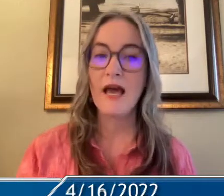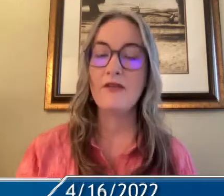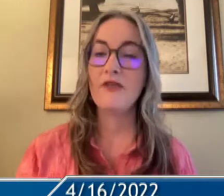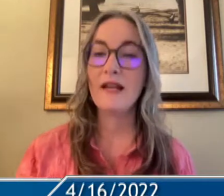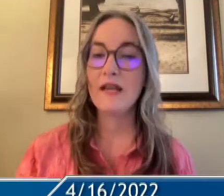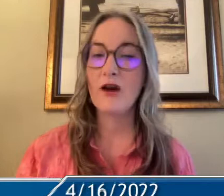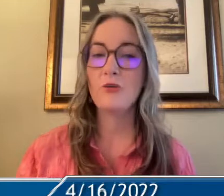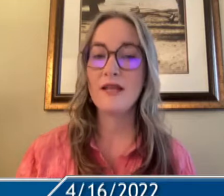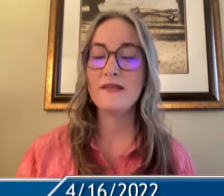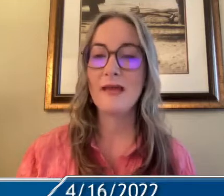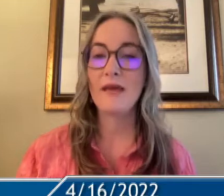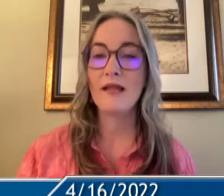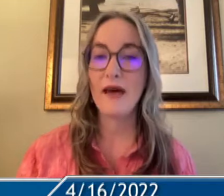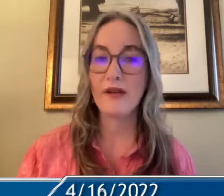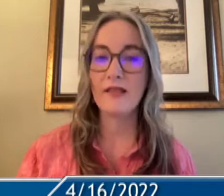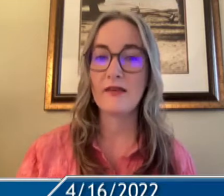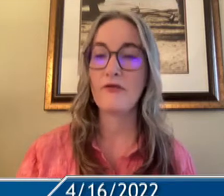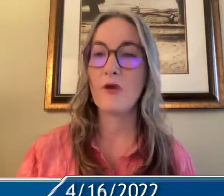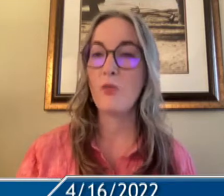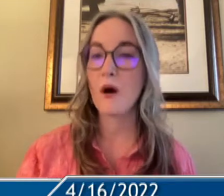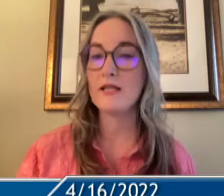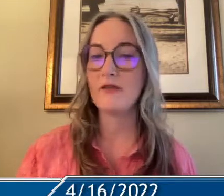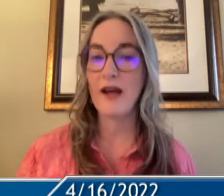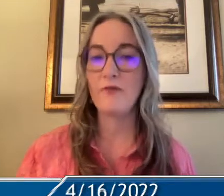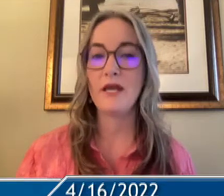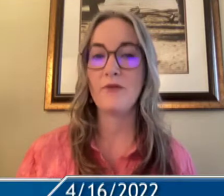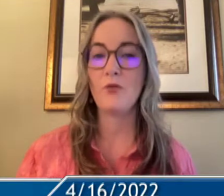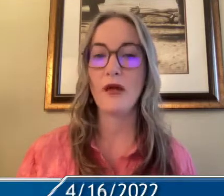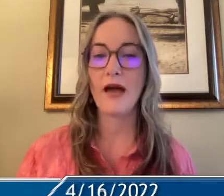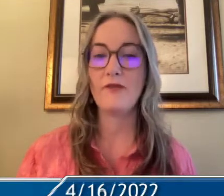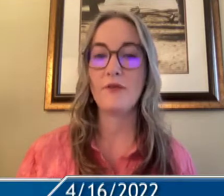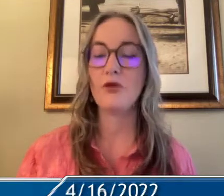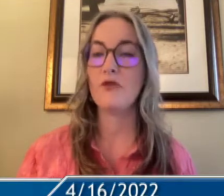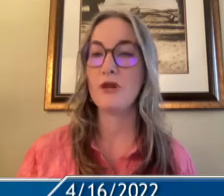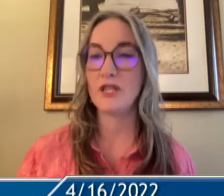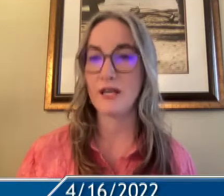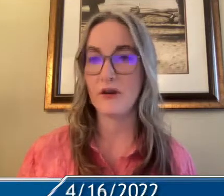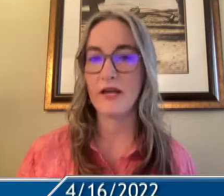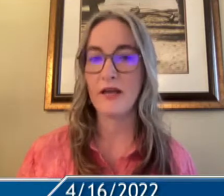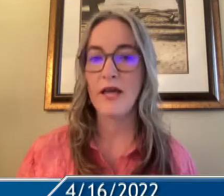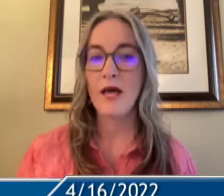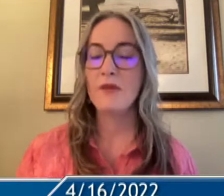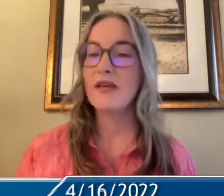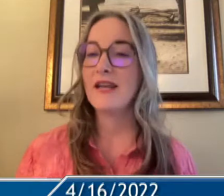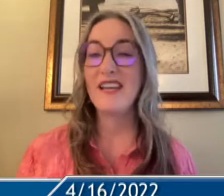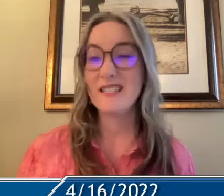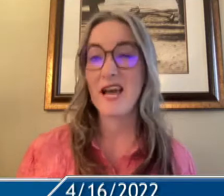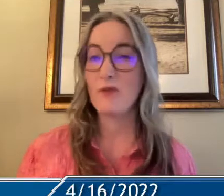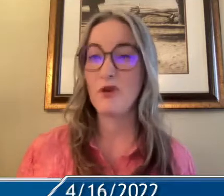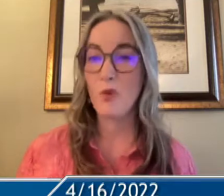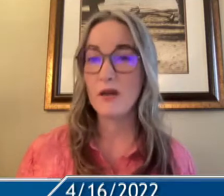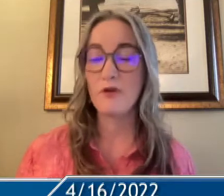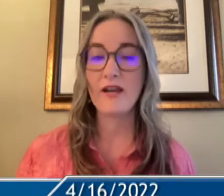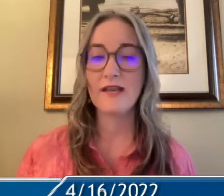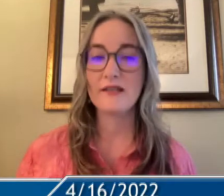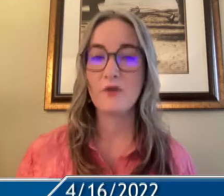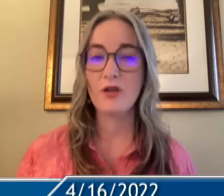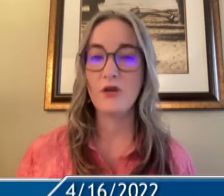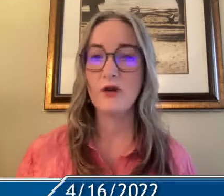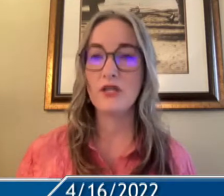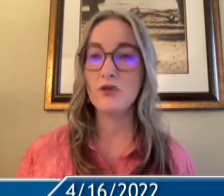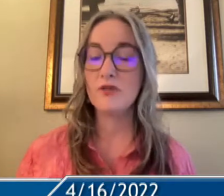And then finally, on Wednesday, May 11th, from 1 to 5 p.m., we'll have the approved budget hearing. But then at any time, if you want to provide